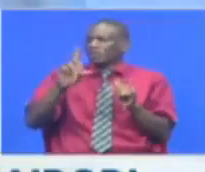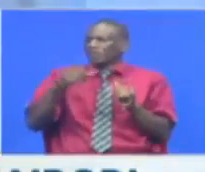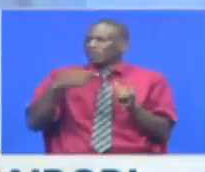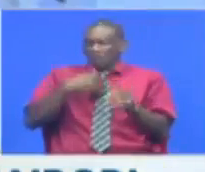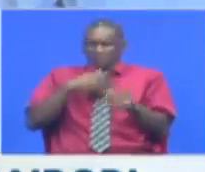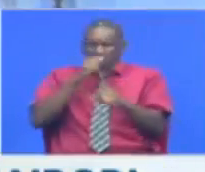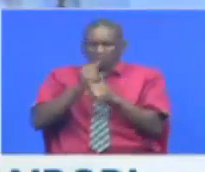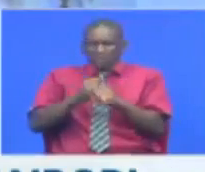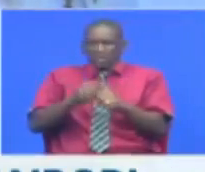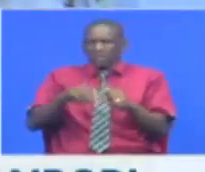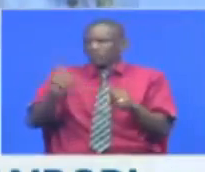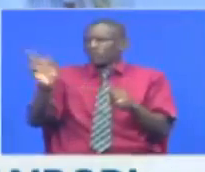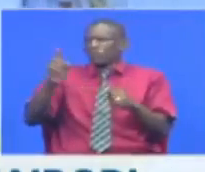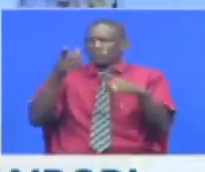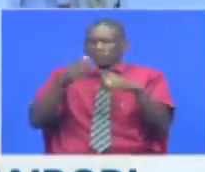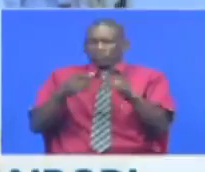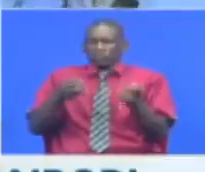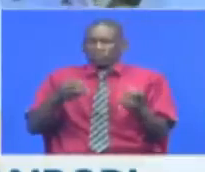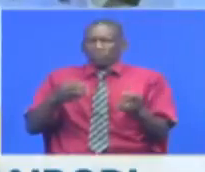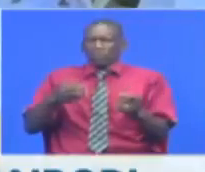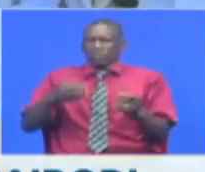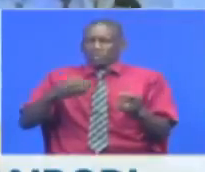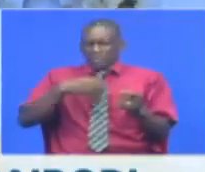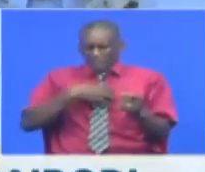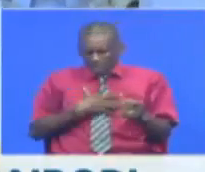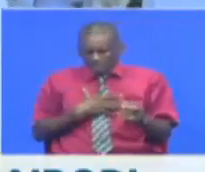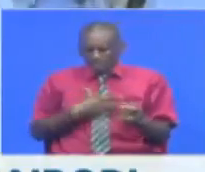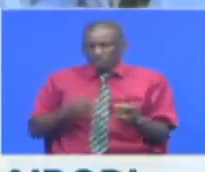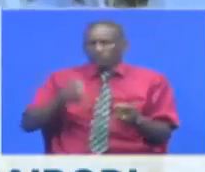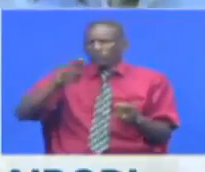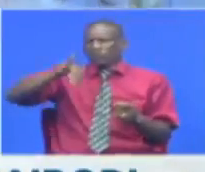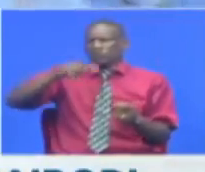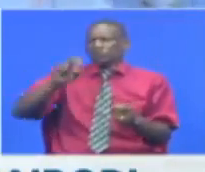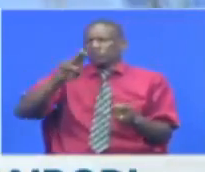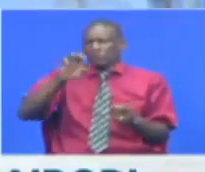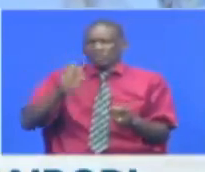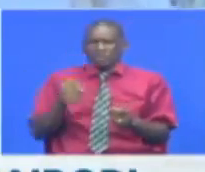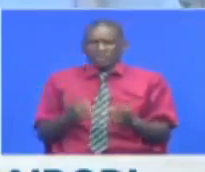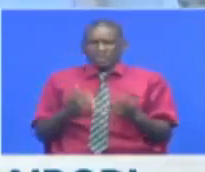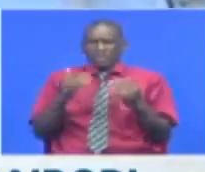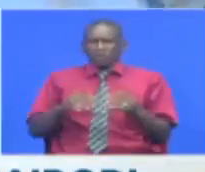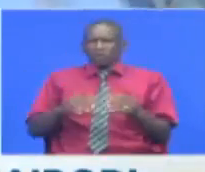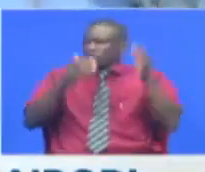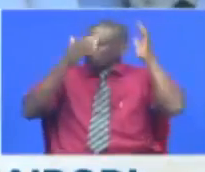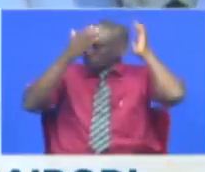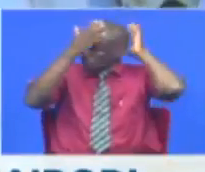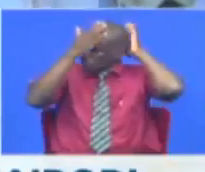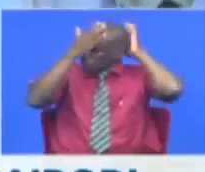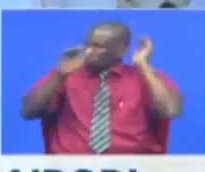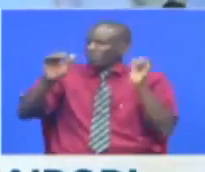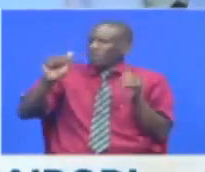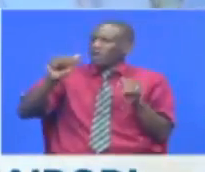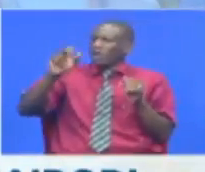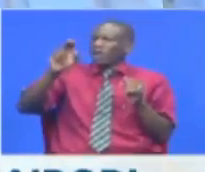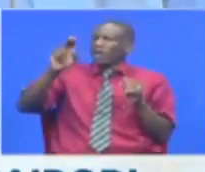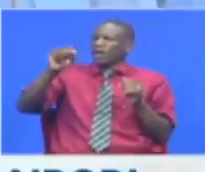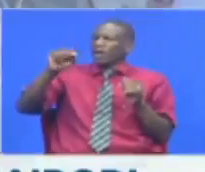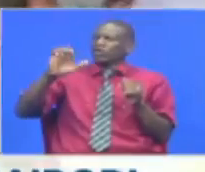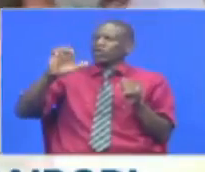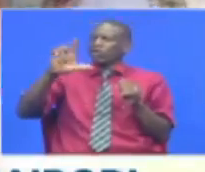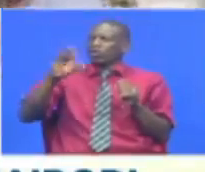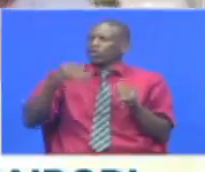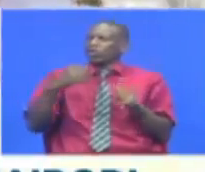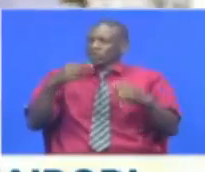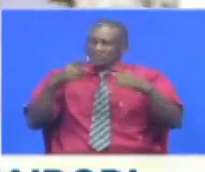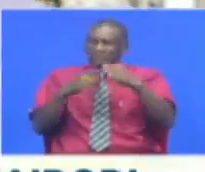Archdiocese of Nairobi since His Eminence John Cardinal Njue retired. Archbishop Anyolo, who is 65 years old,